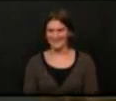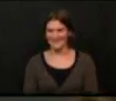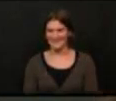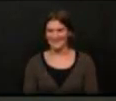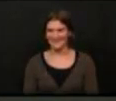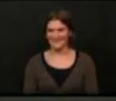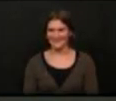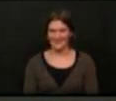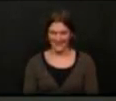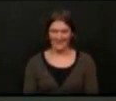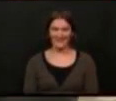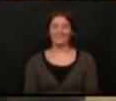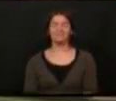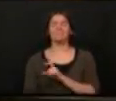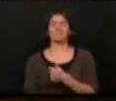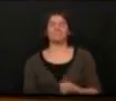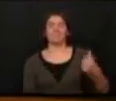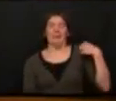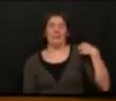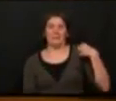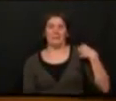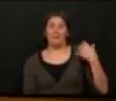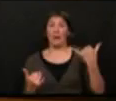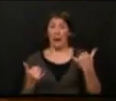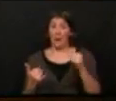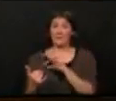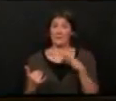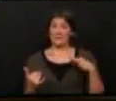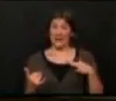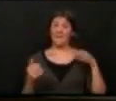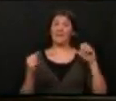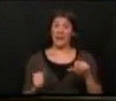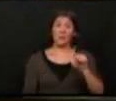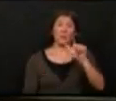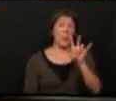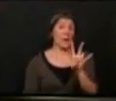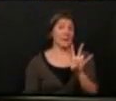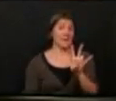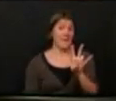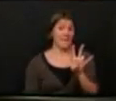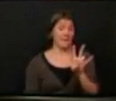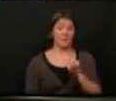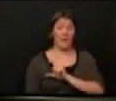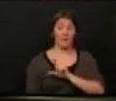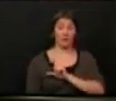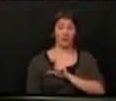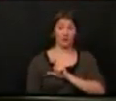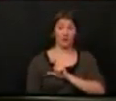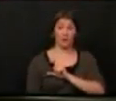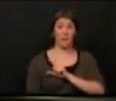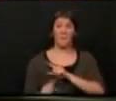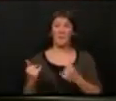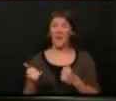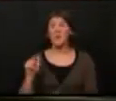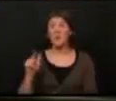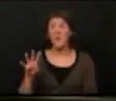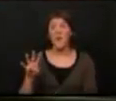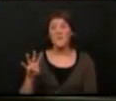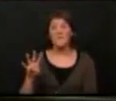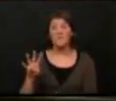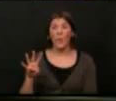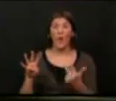Yeah. Currently, we're staffed to hold 27 sworn officers, but we are manning 24, so